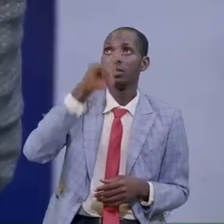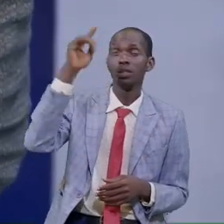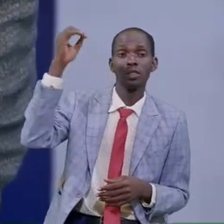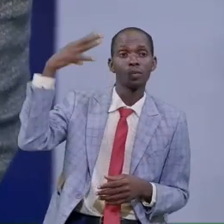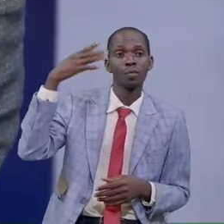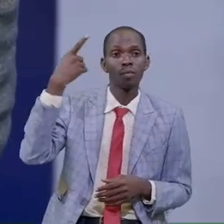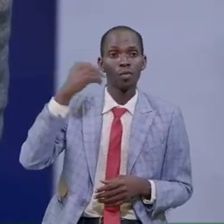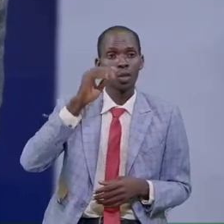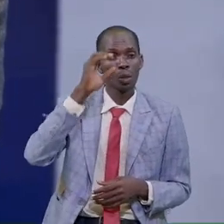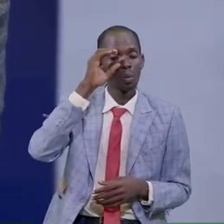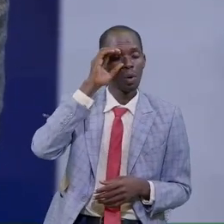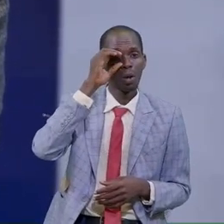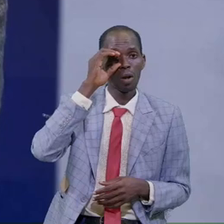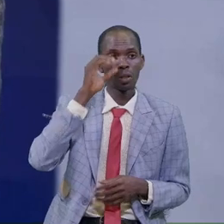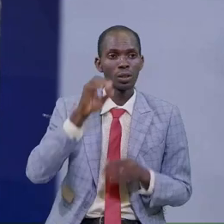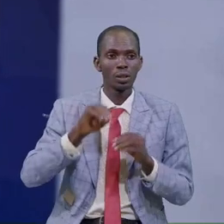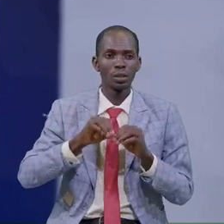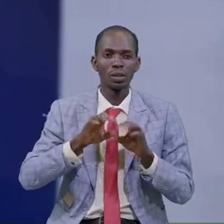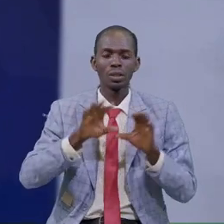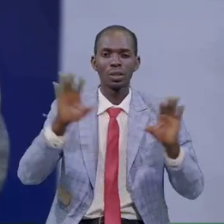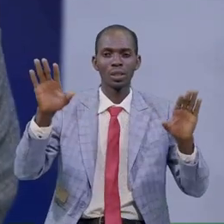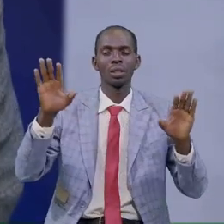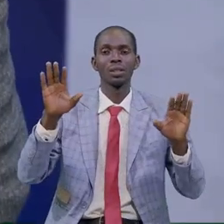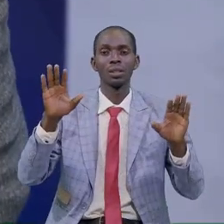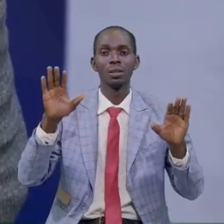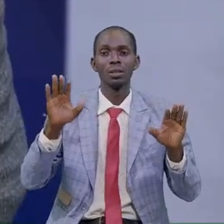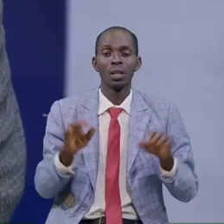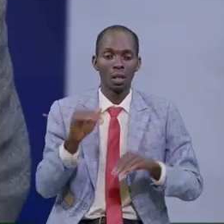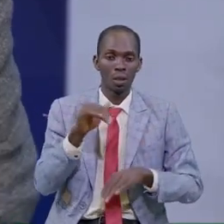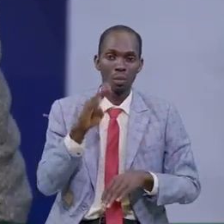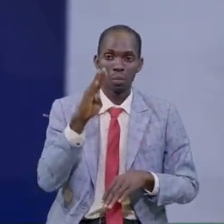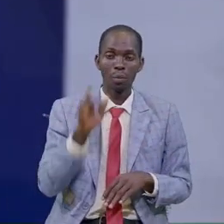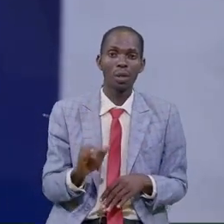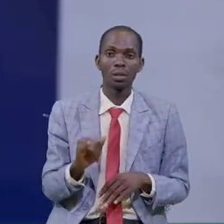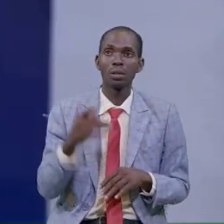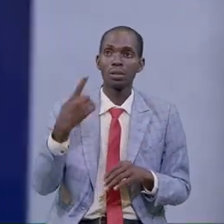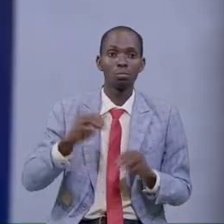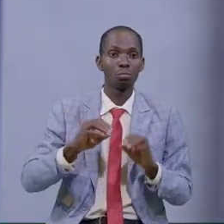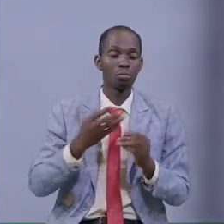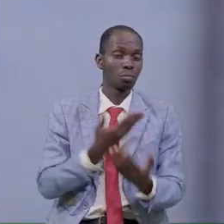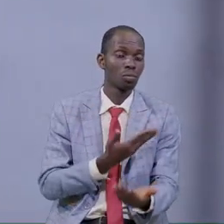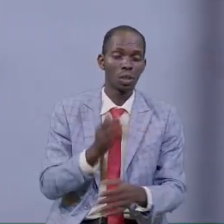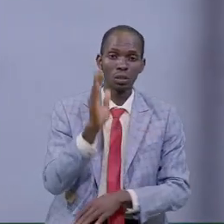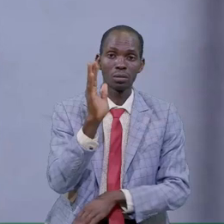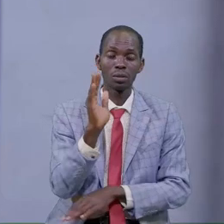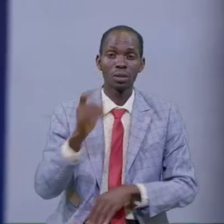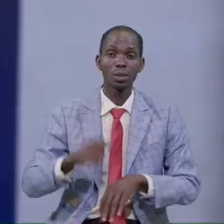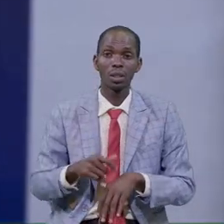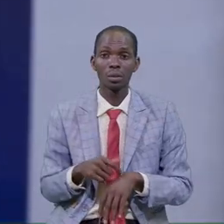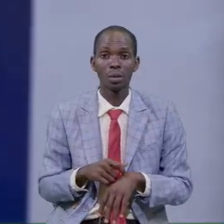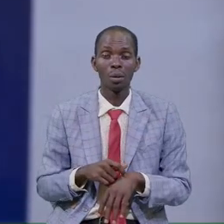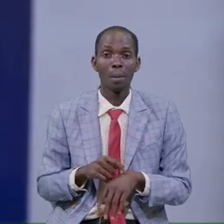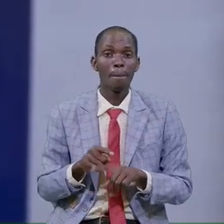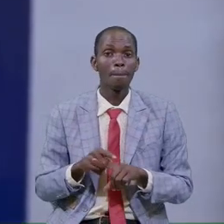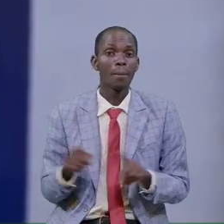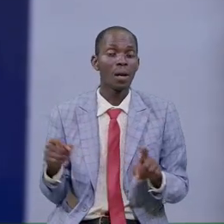shines dimly by borrowed light. Le soleil, la lune brille. But now, as